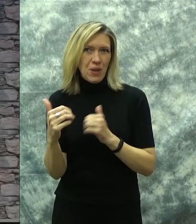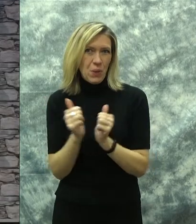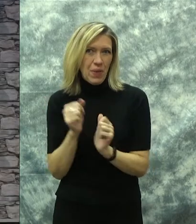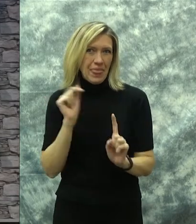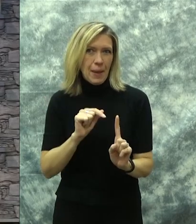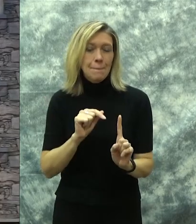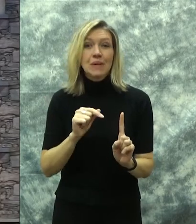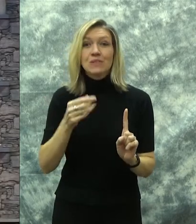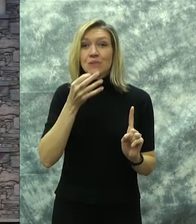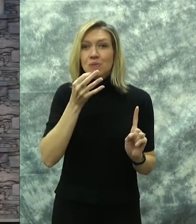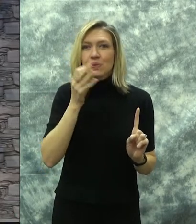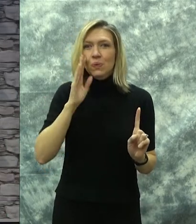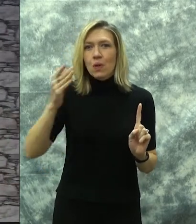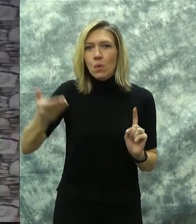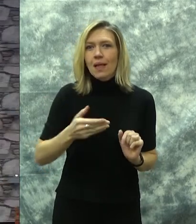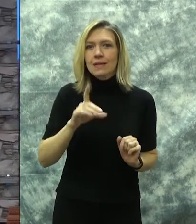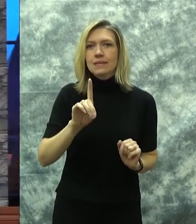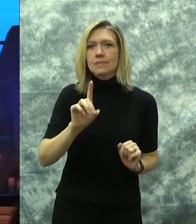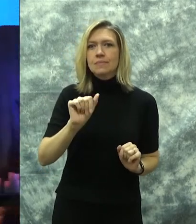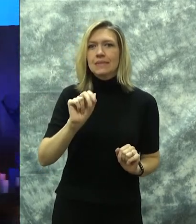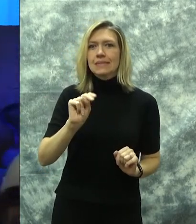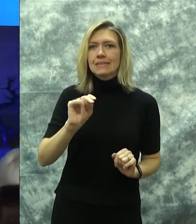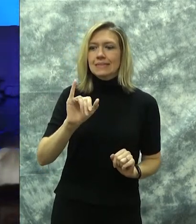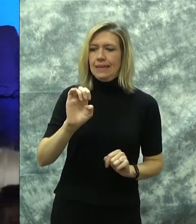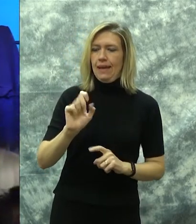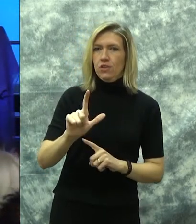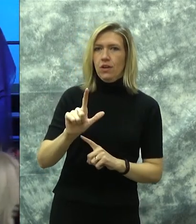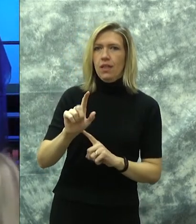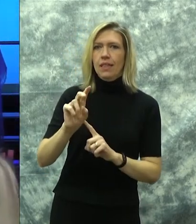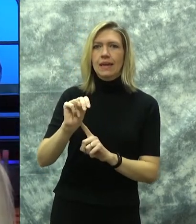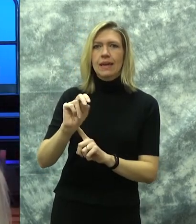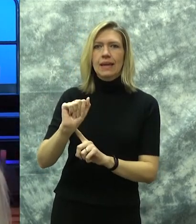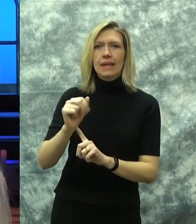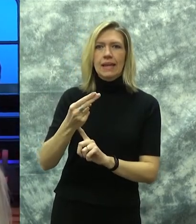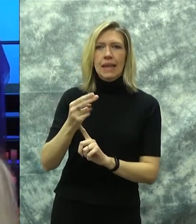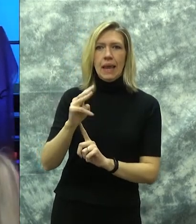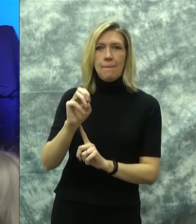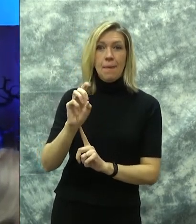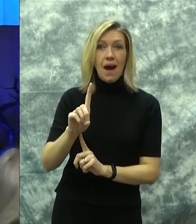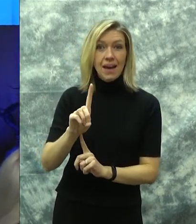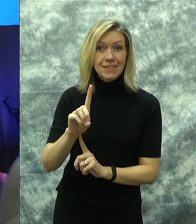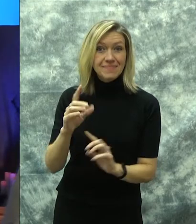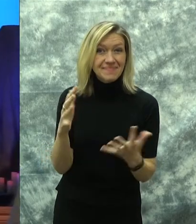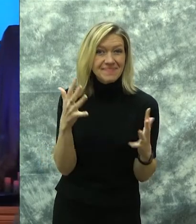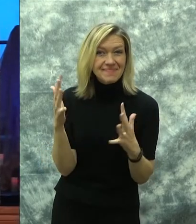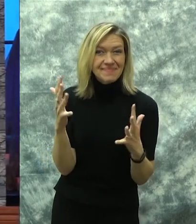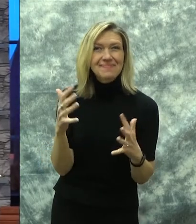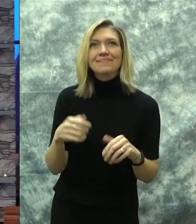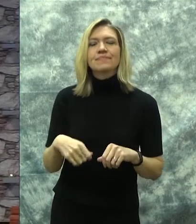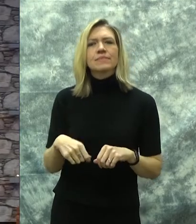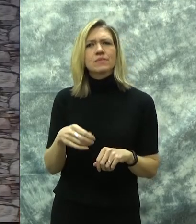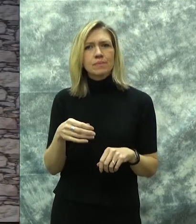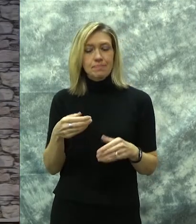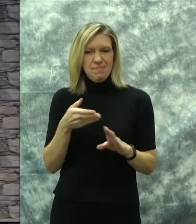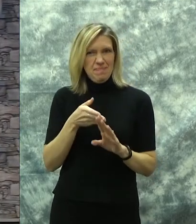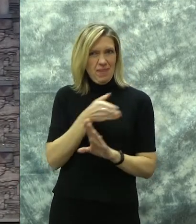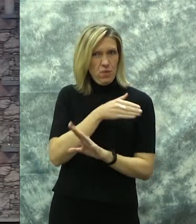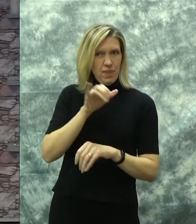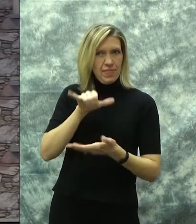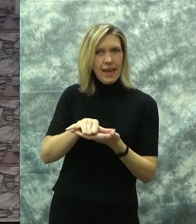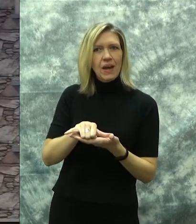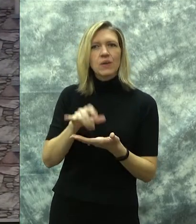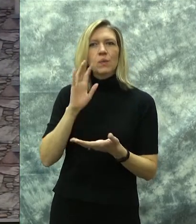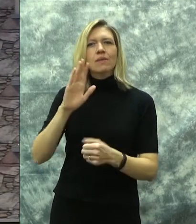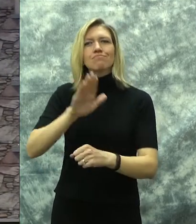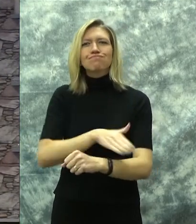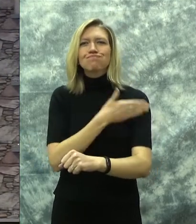Namod. Yeah. In the meantime, we're going to meet each other in the music here. This is a song that you